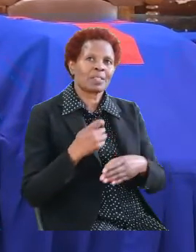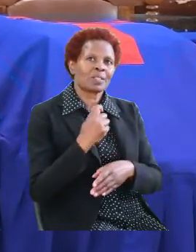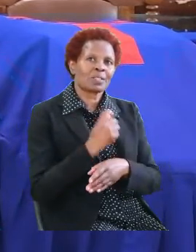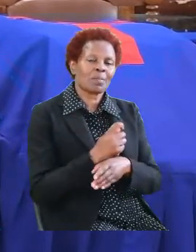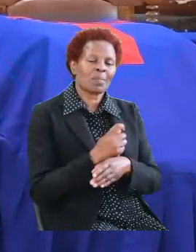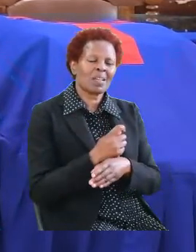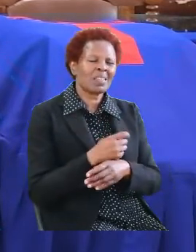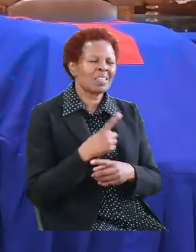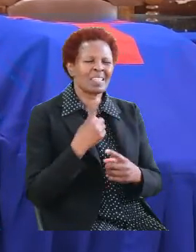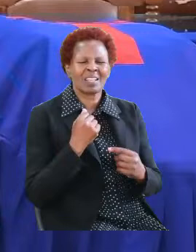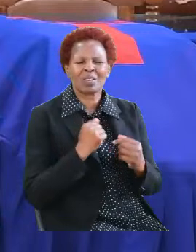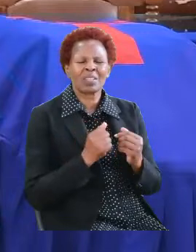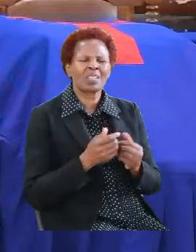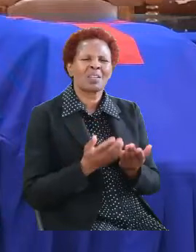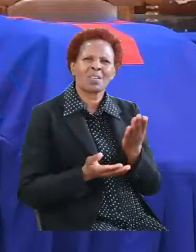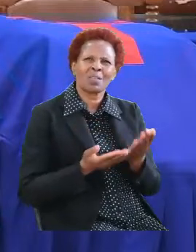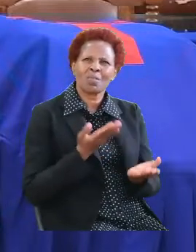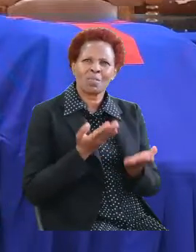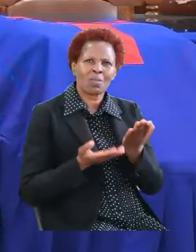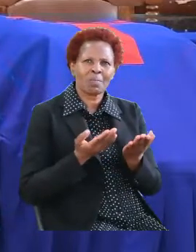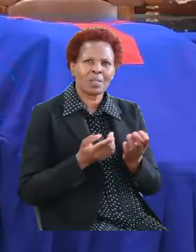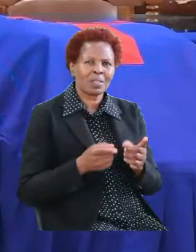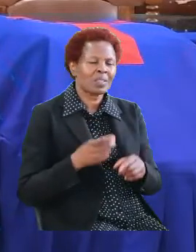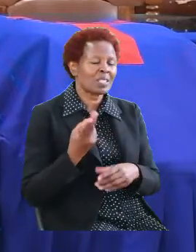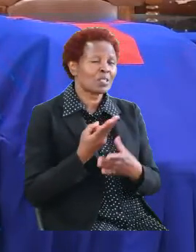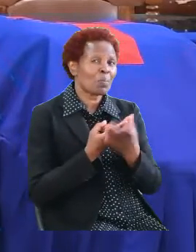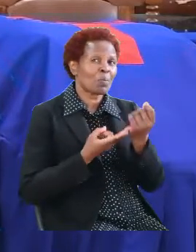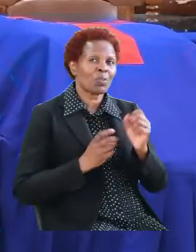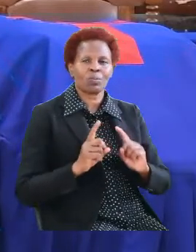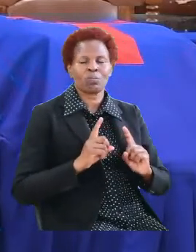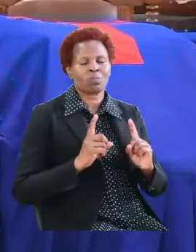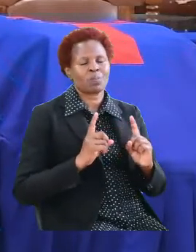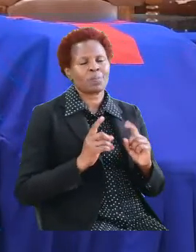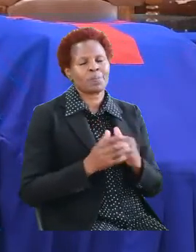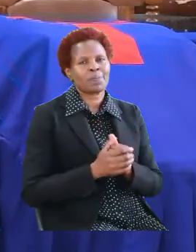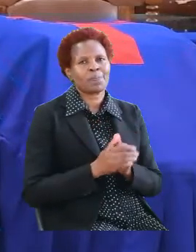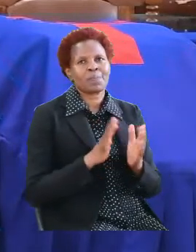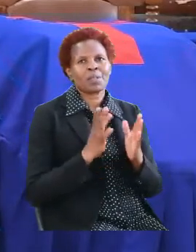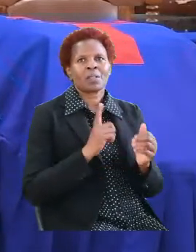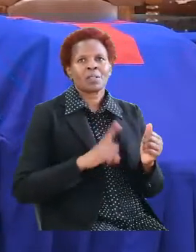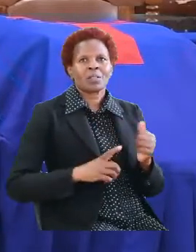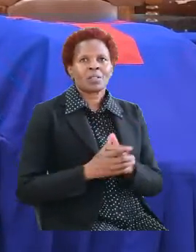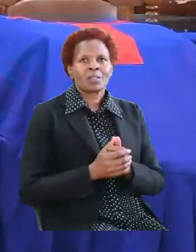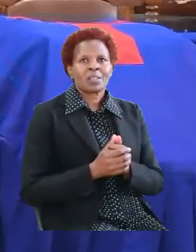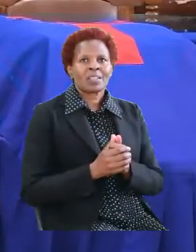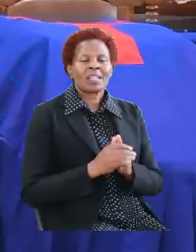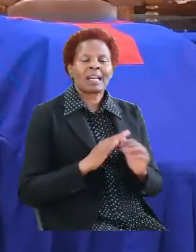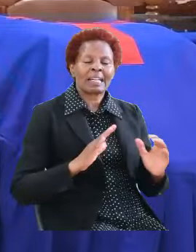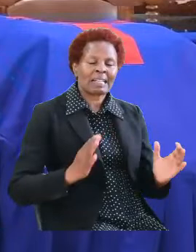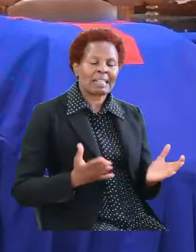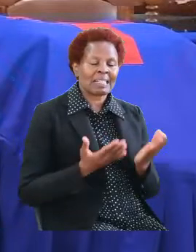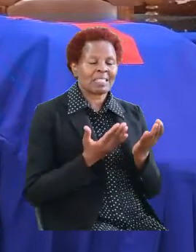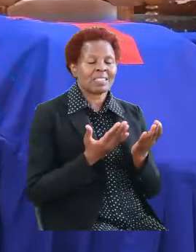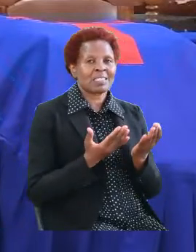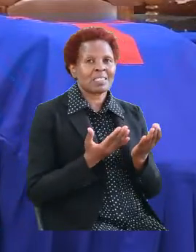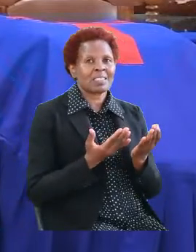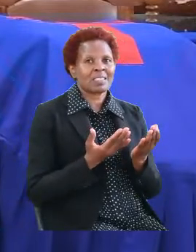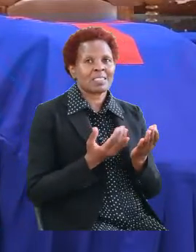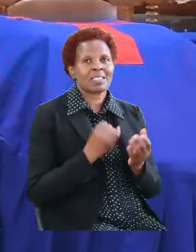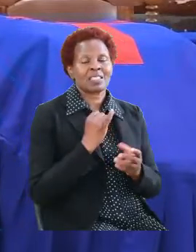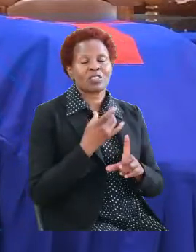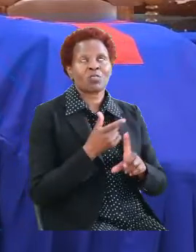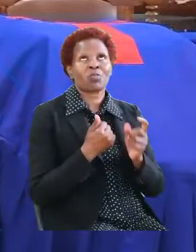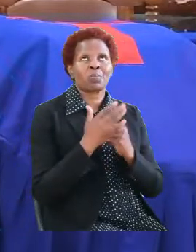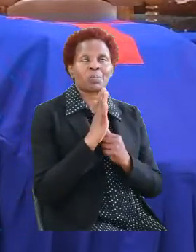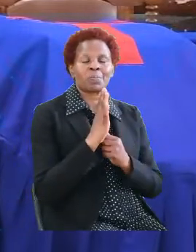because they would not compare the two of them. Praise the name of the Lord. But again, the encouragement is coming. The